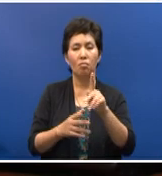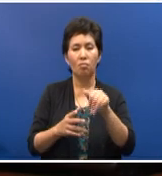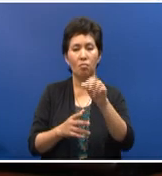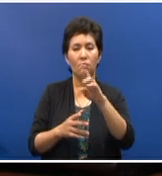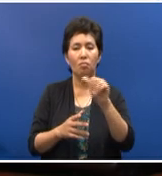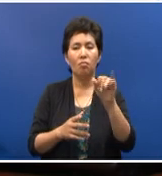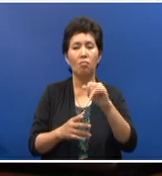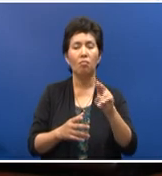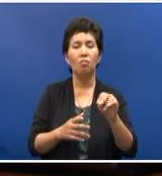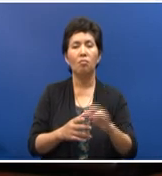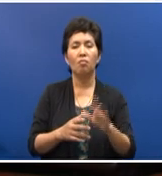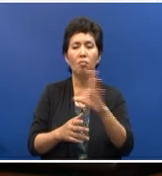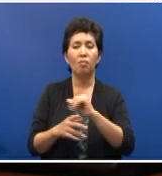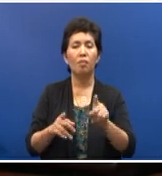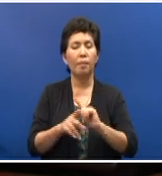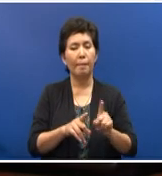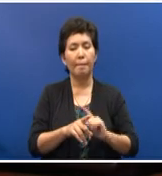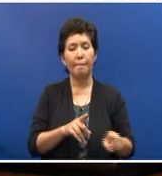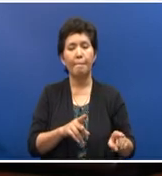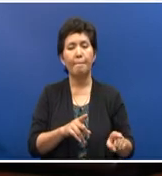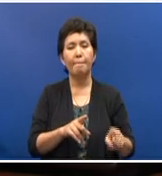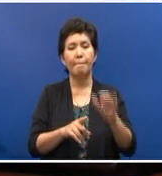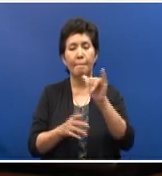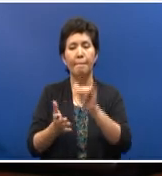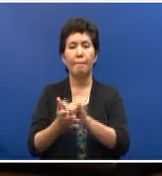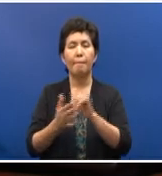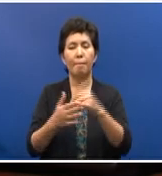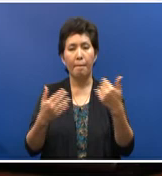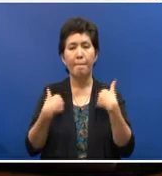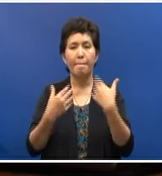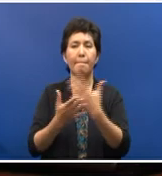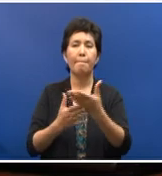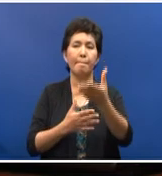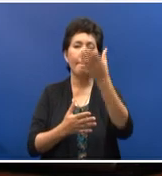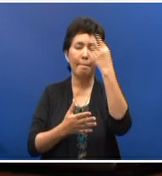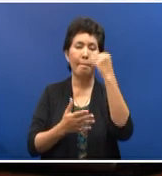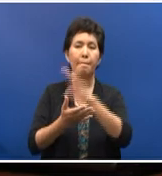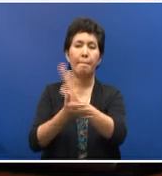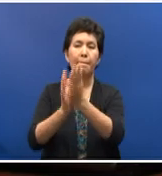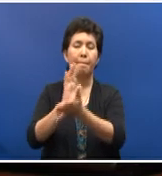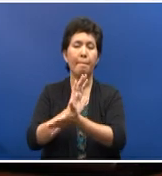Trobriand islanders, okay, and many strange things that we have learned. Okay, so